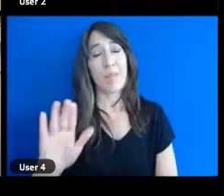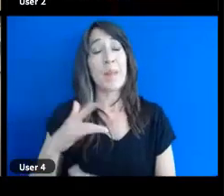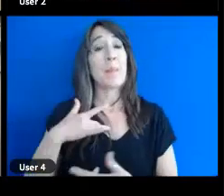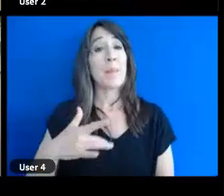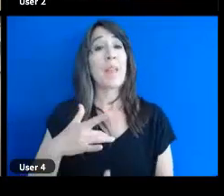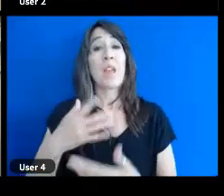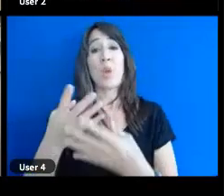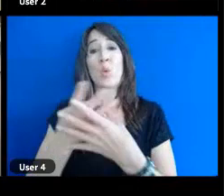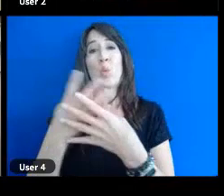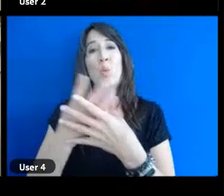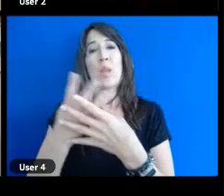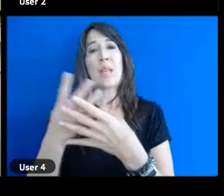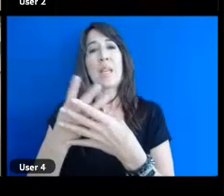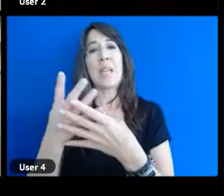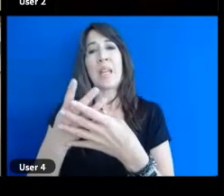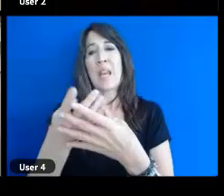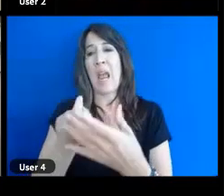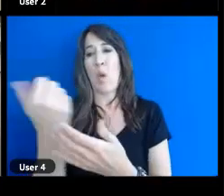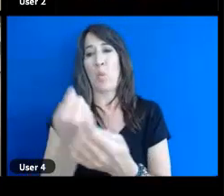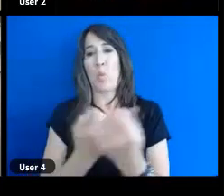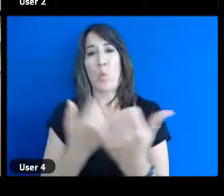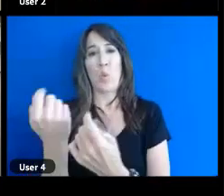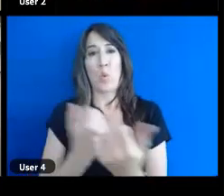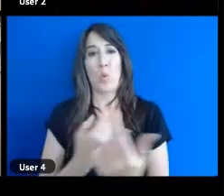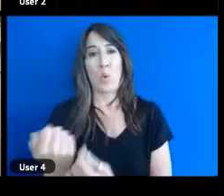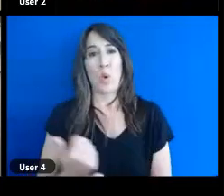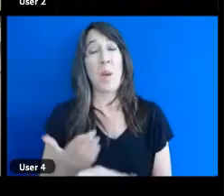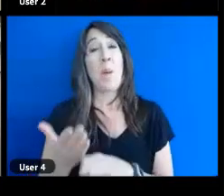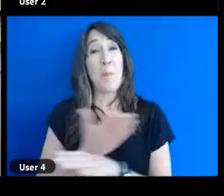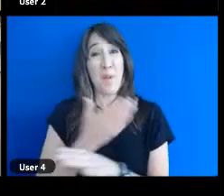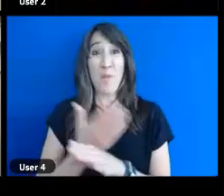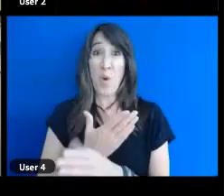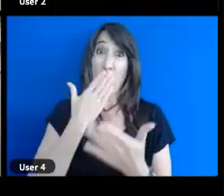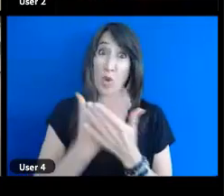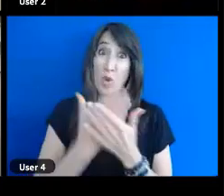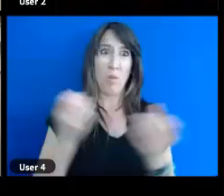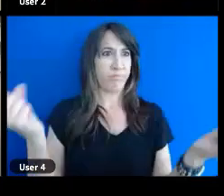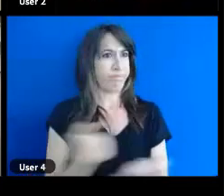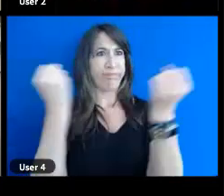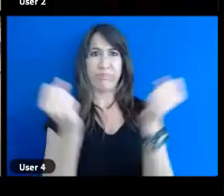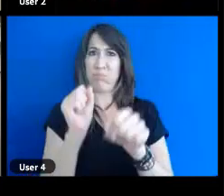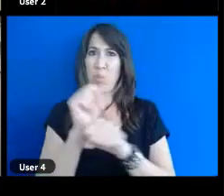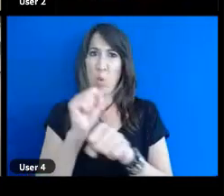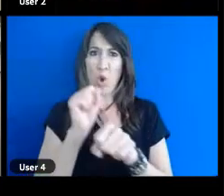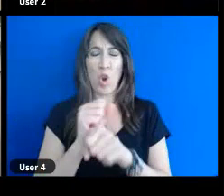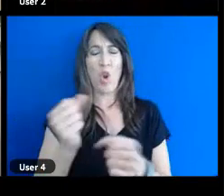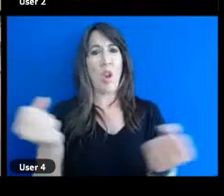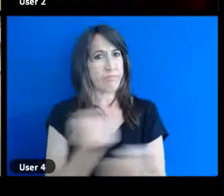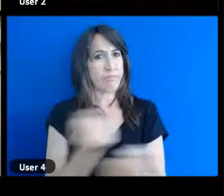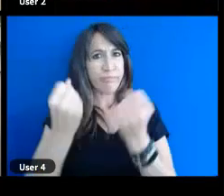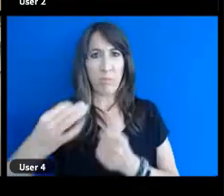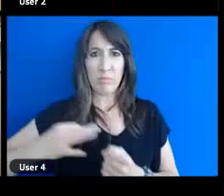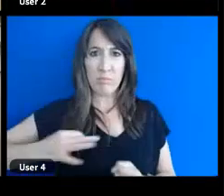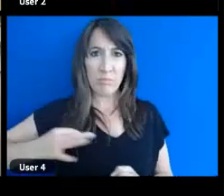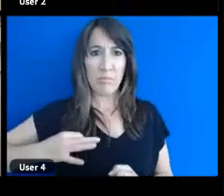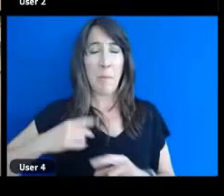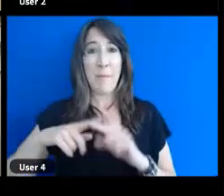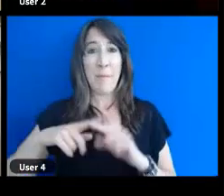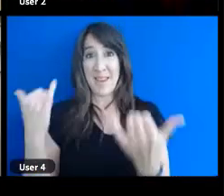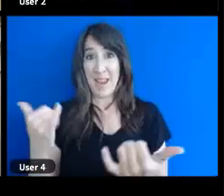organizations are typically aimed at screening candidates out. They once served a purpose when there was an abundance